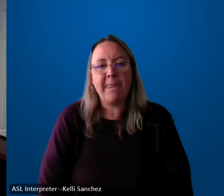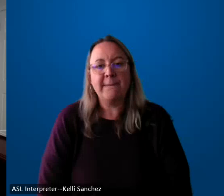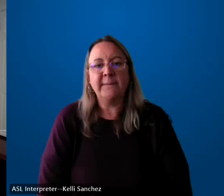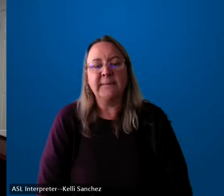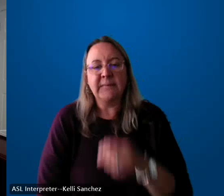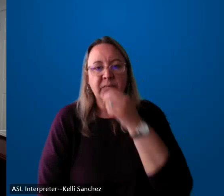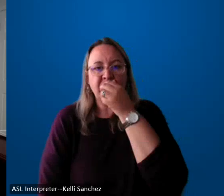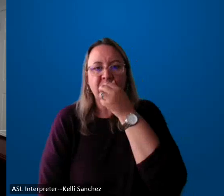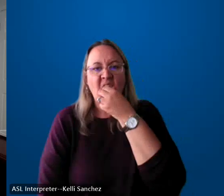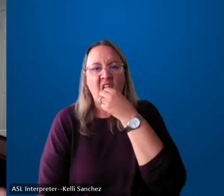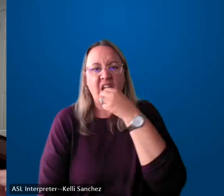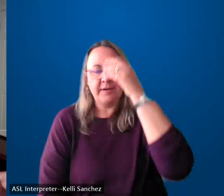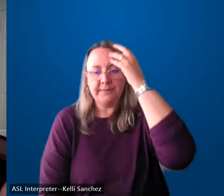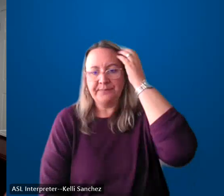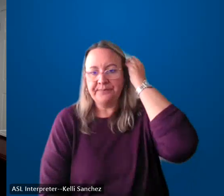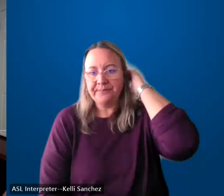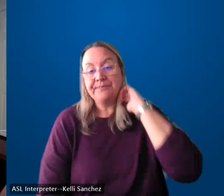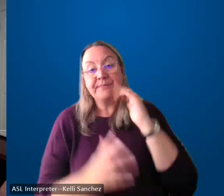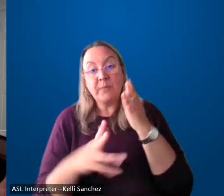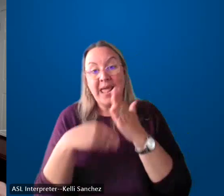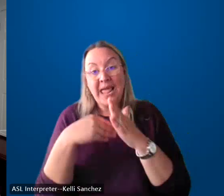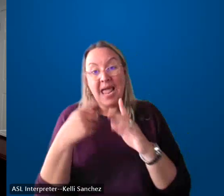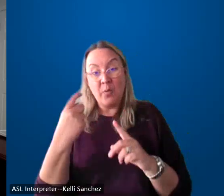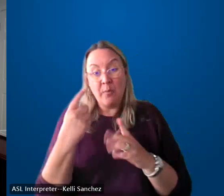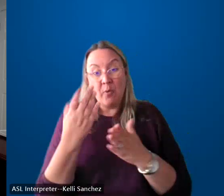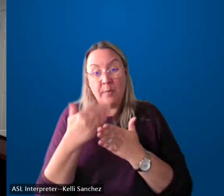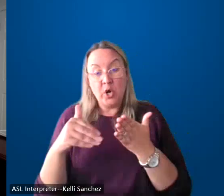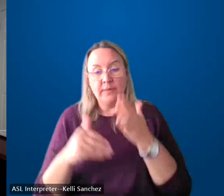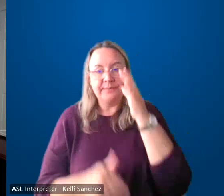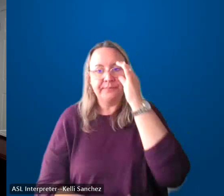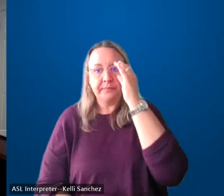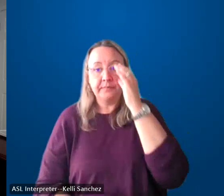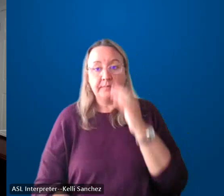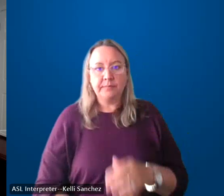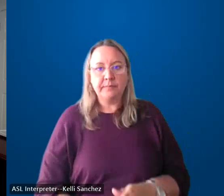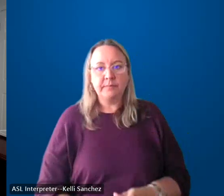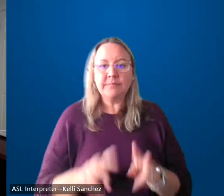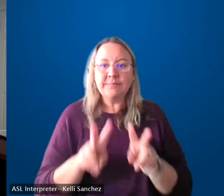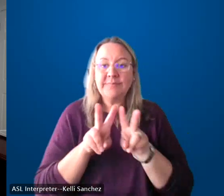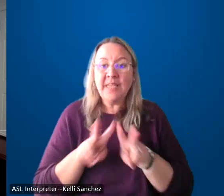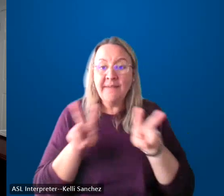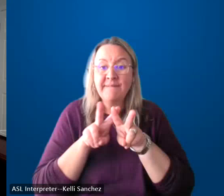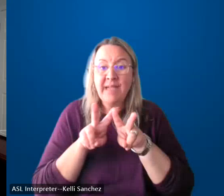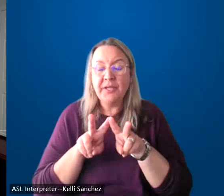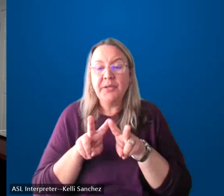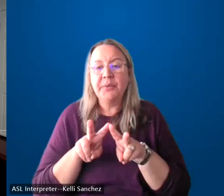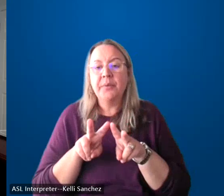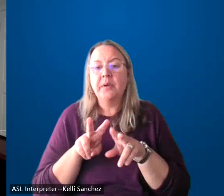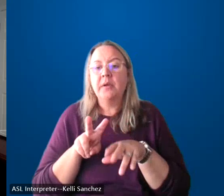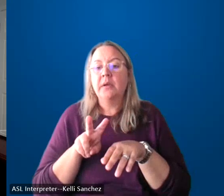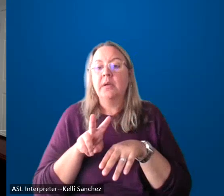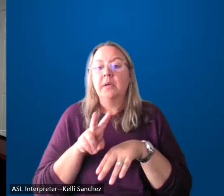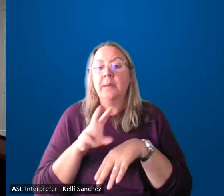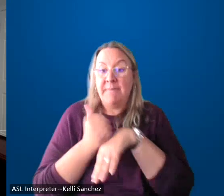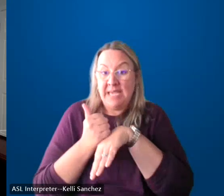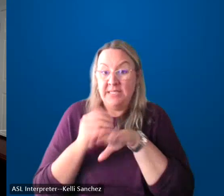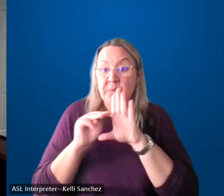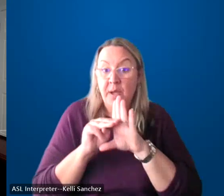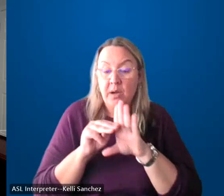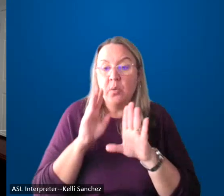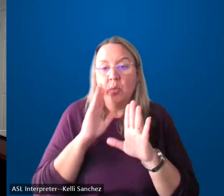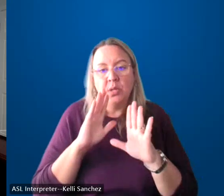add one piece to that, and that is that value-based payment models will inspire and